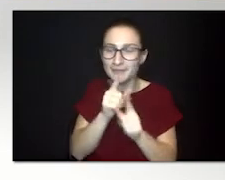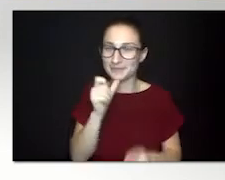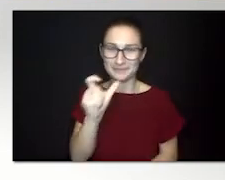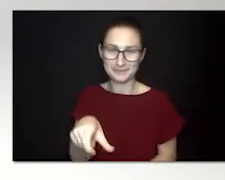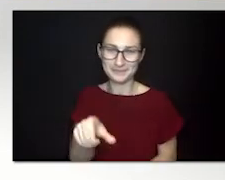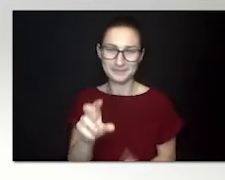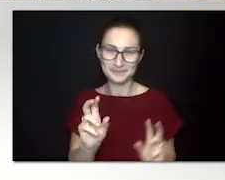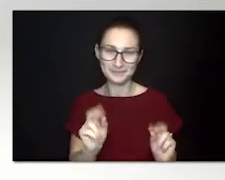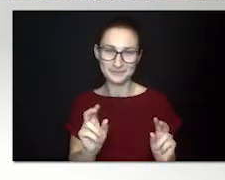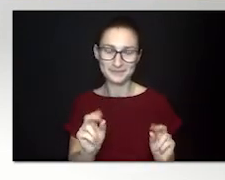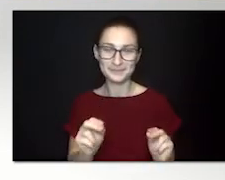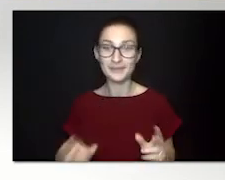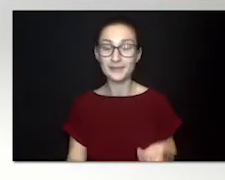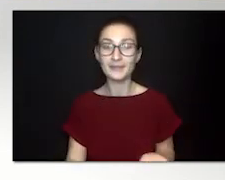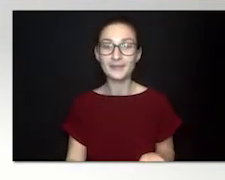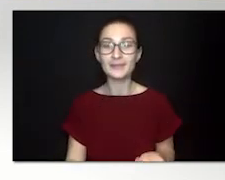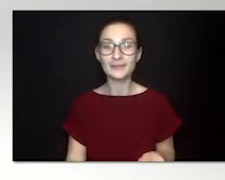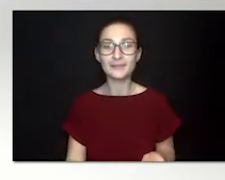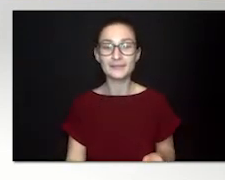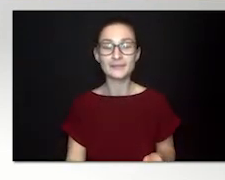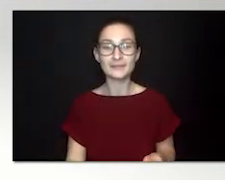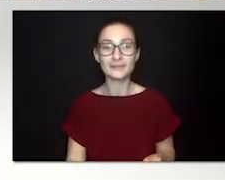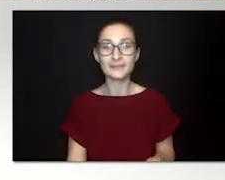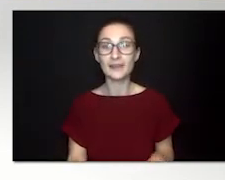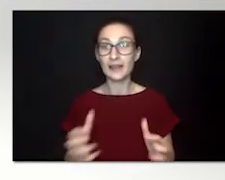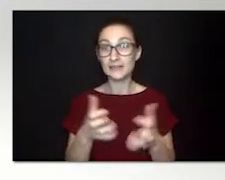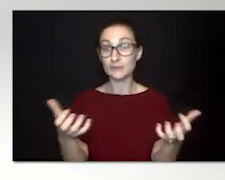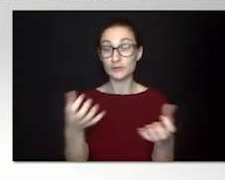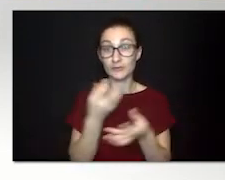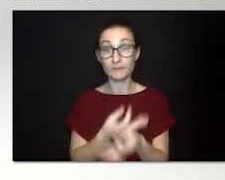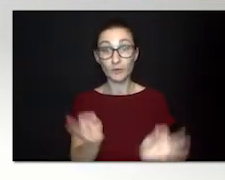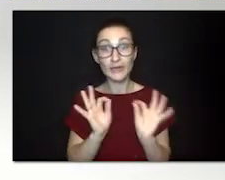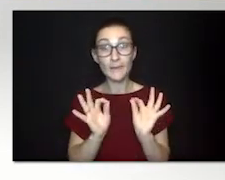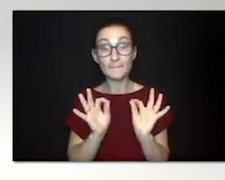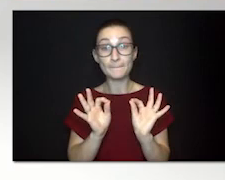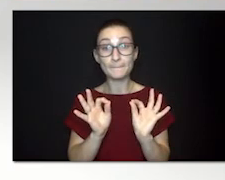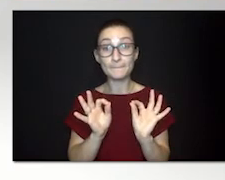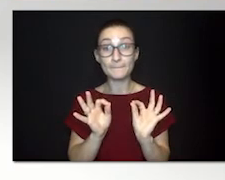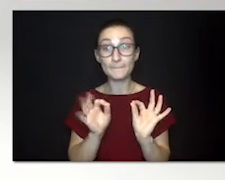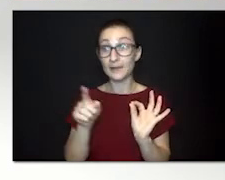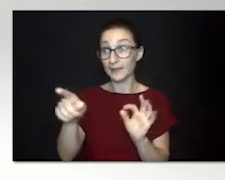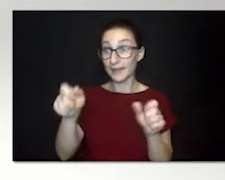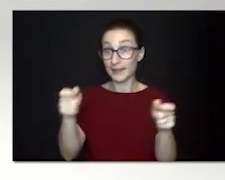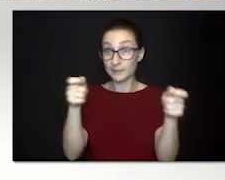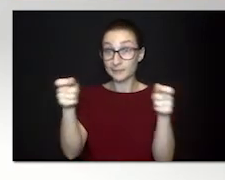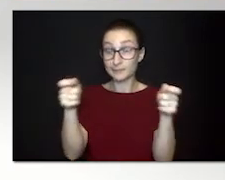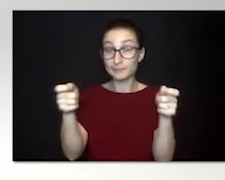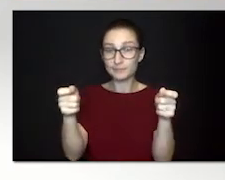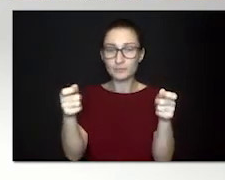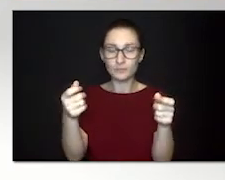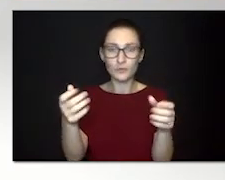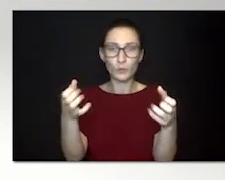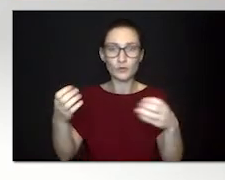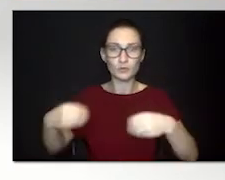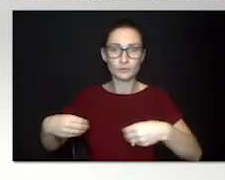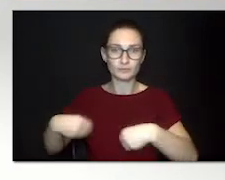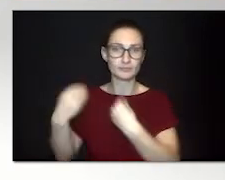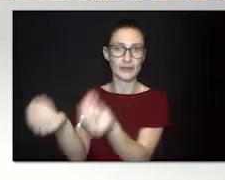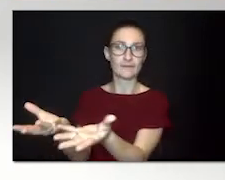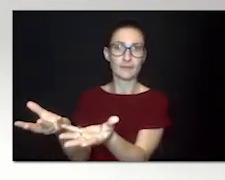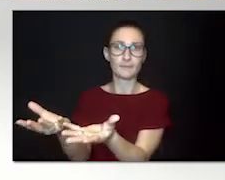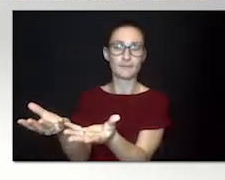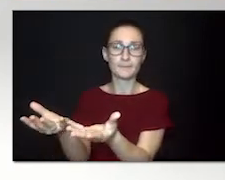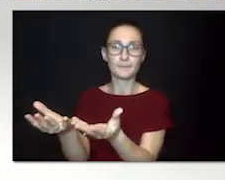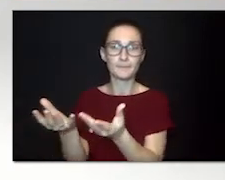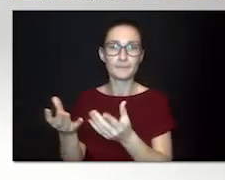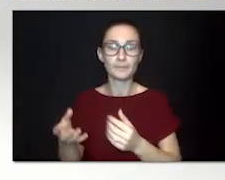much freedom and independence and decision making abilities as they have, you want to give them. It's